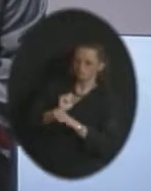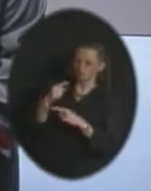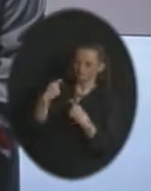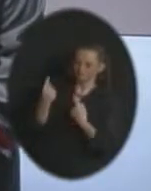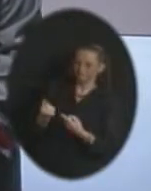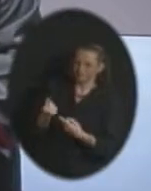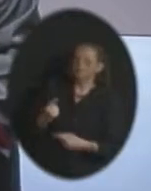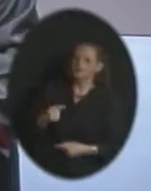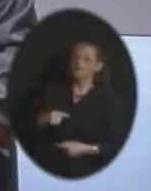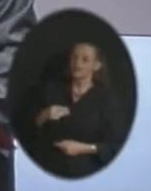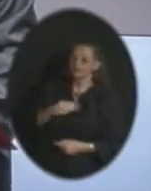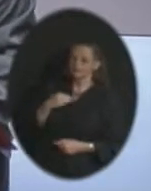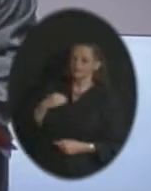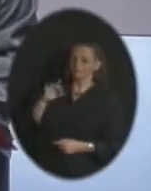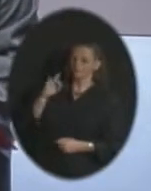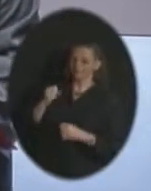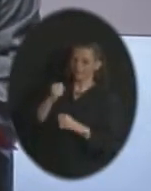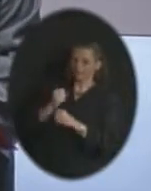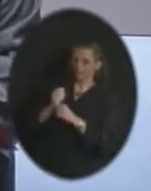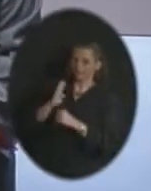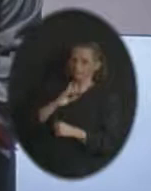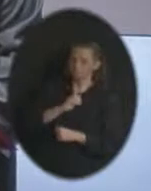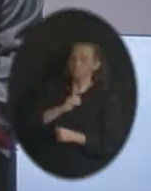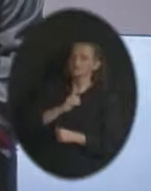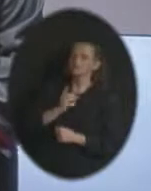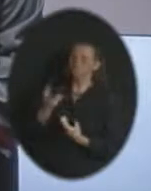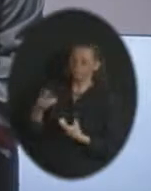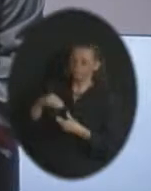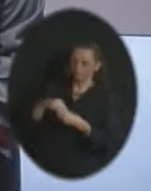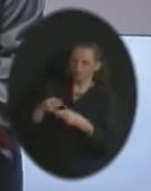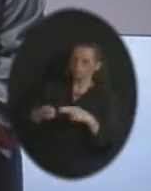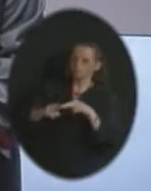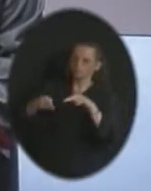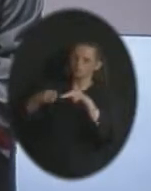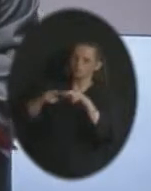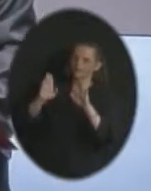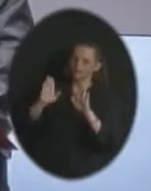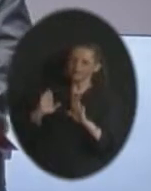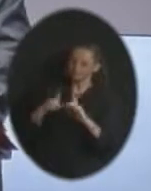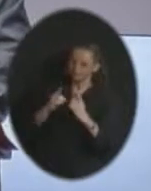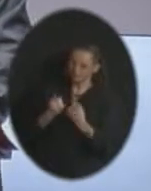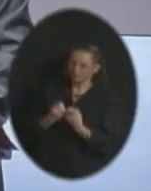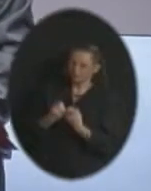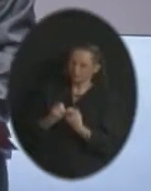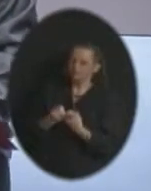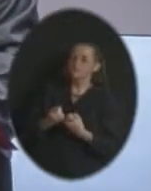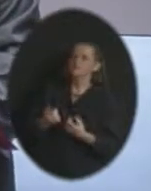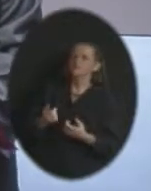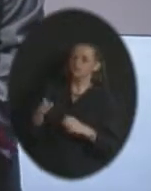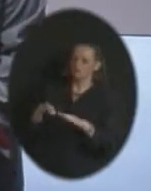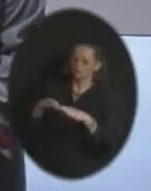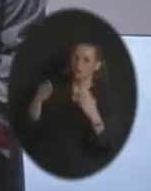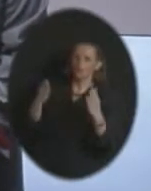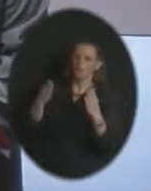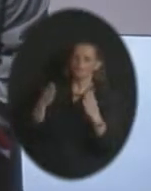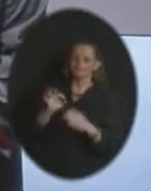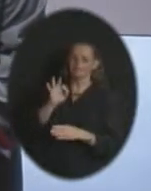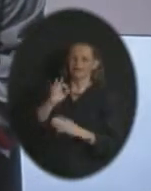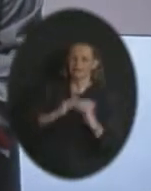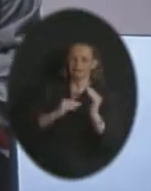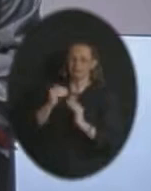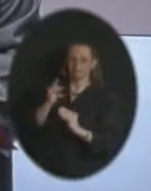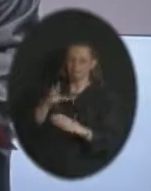member of 8 years, she's been involved in the growth and excellence of our school district. She's been on the board to open 9 buildings. She was a part of the